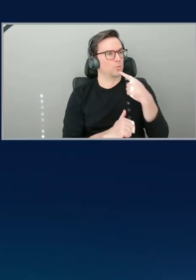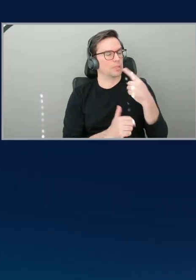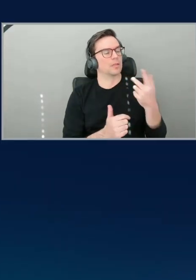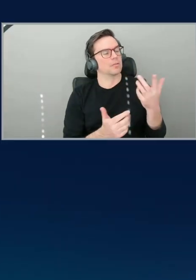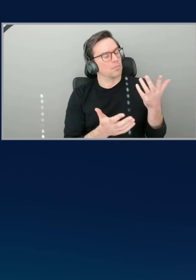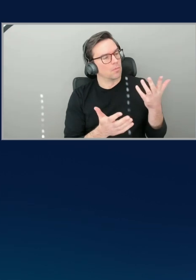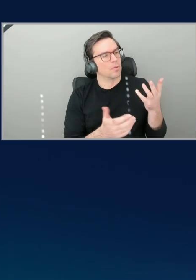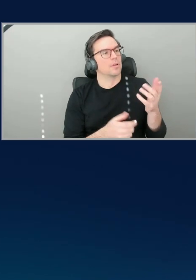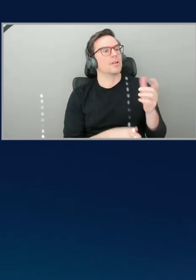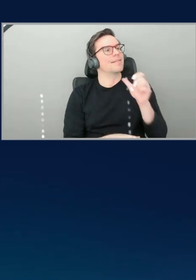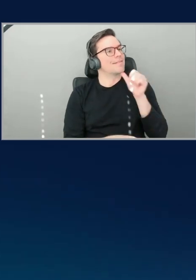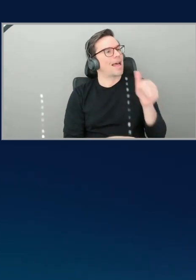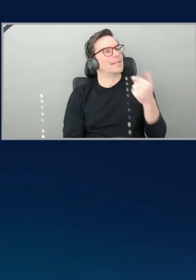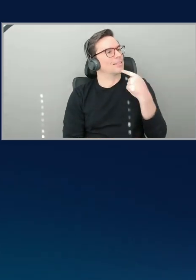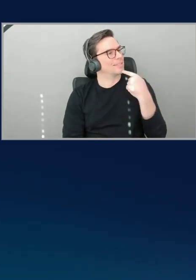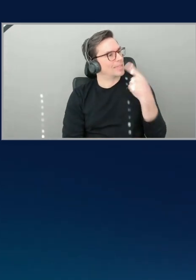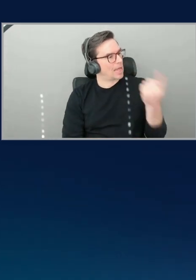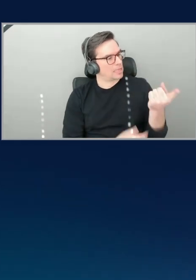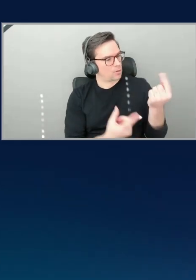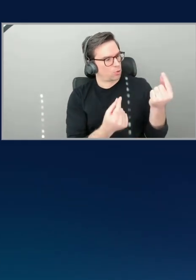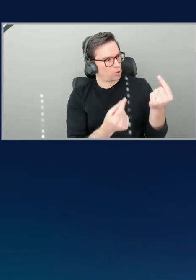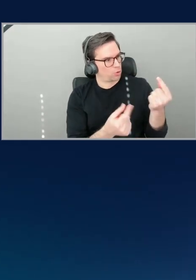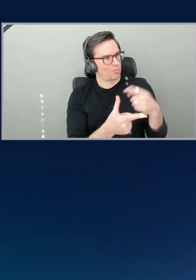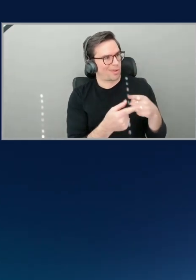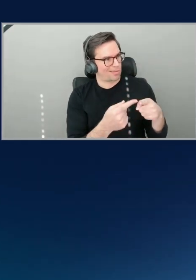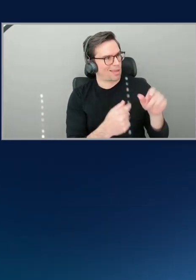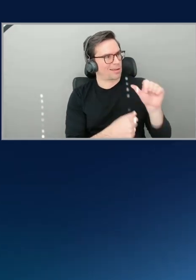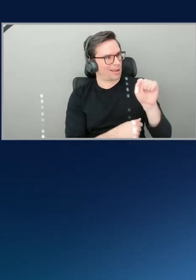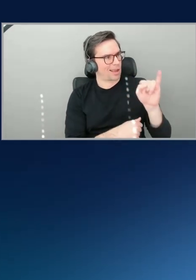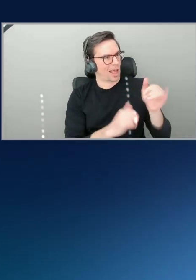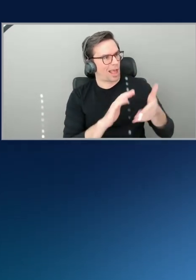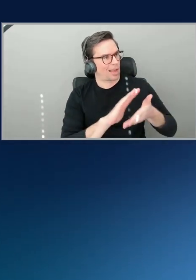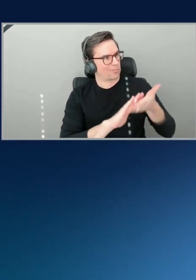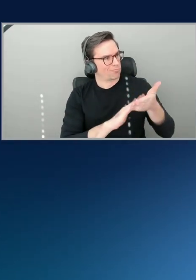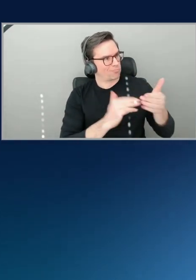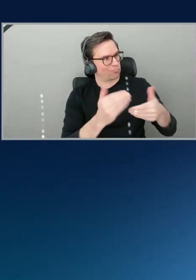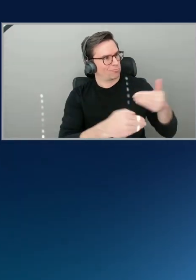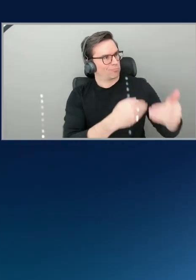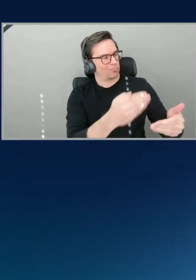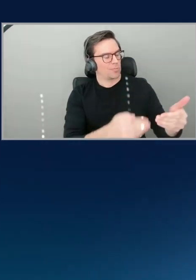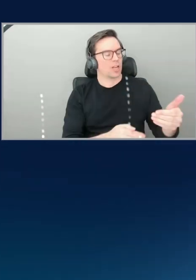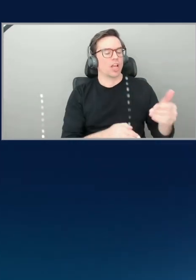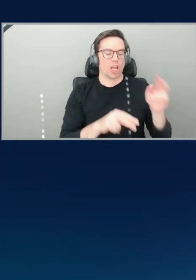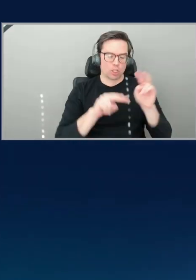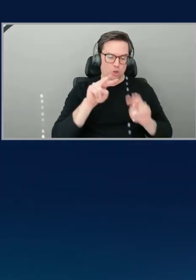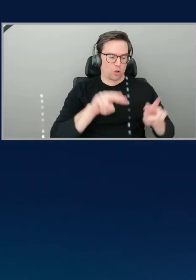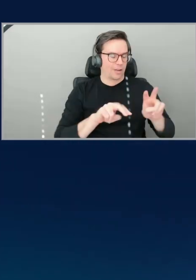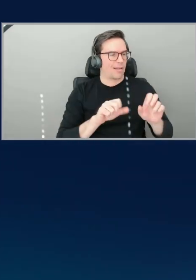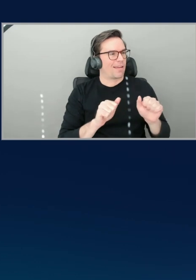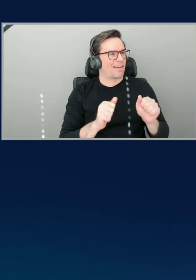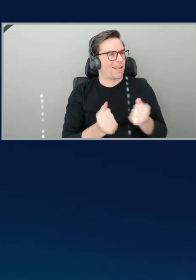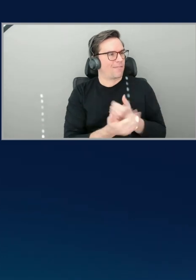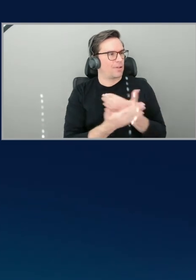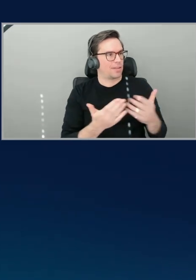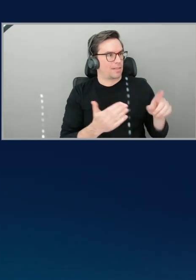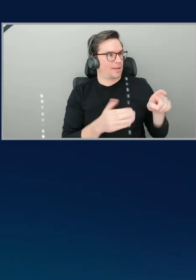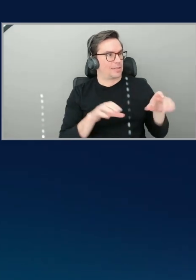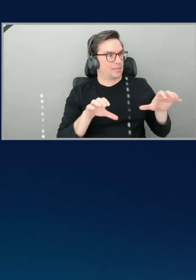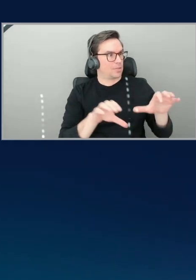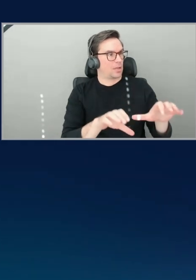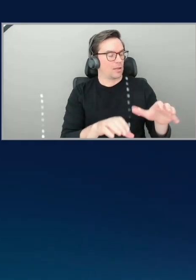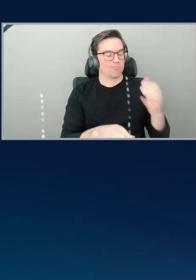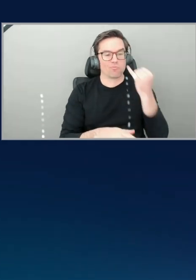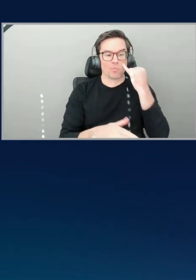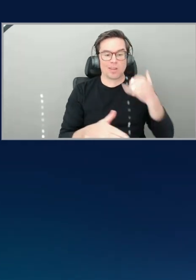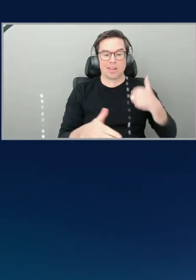it also looks at all of the other things that need to be done. Like if I update a function, maybe it goes